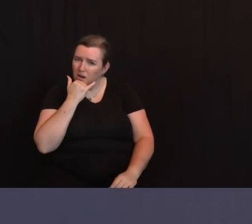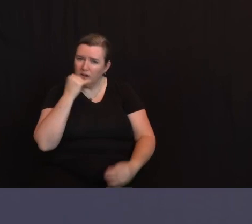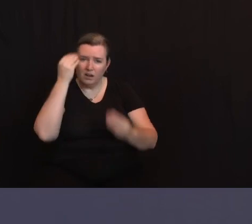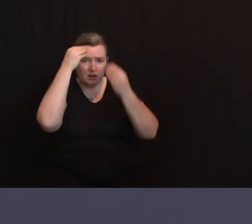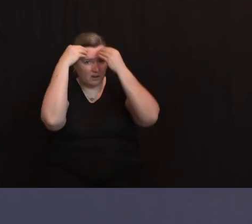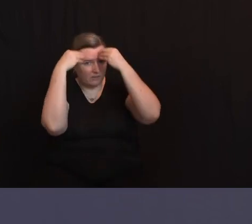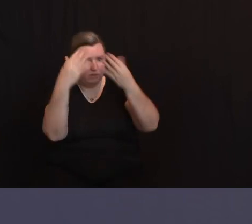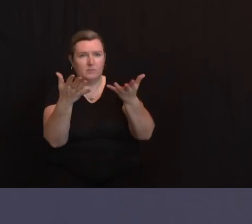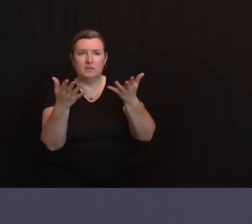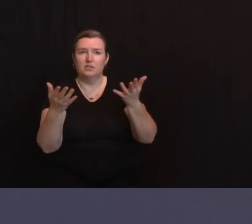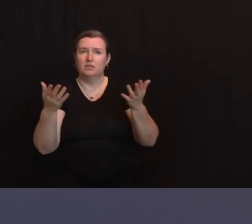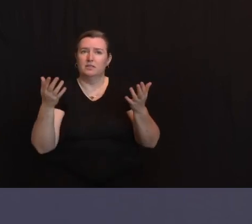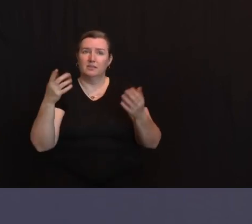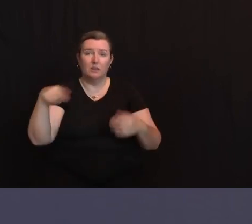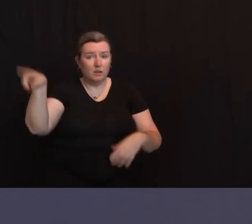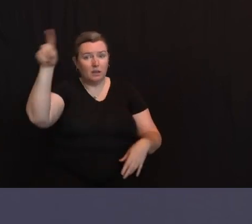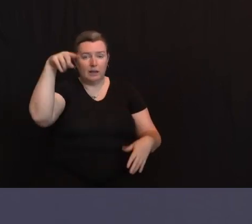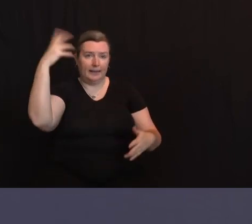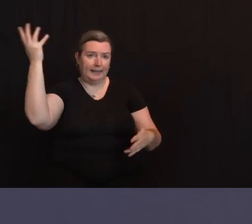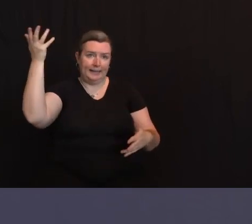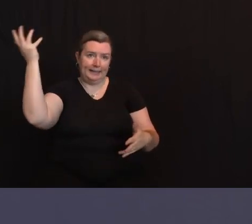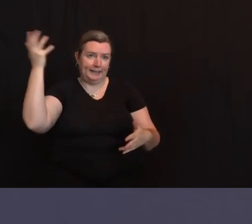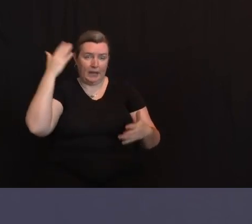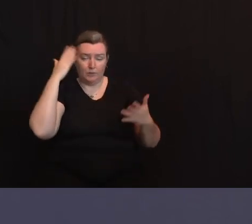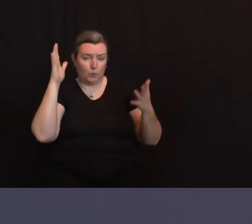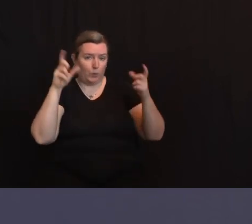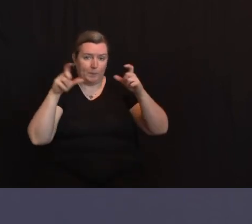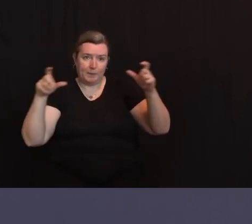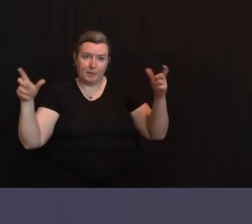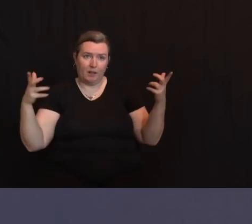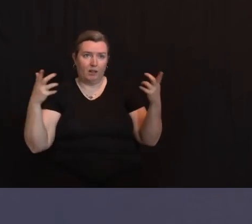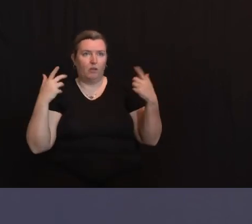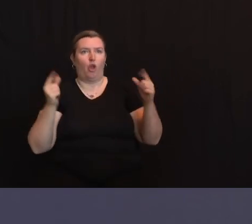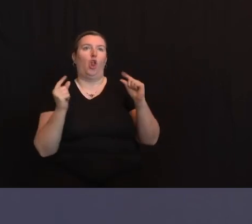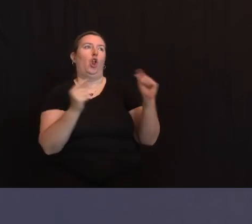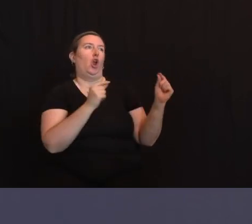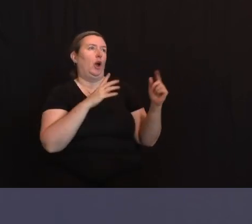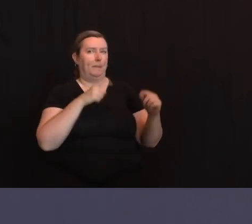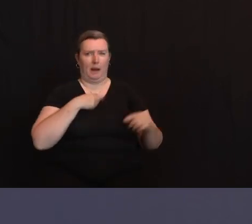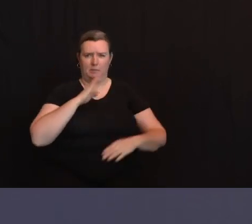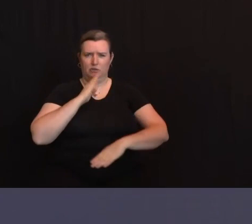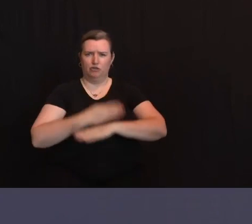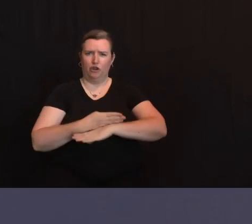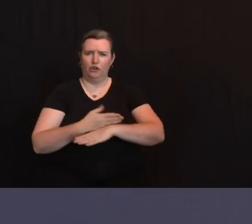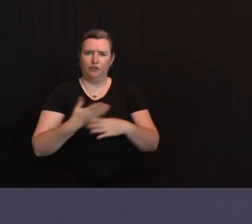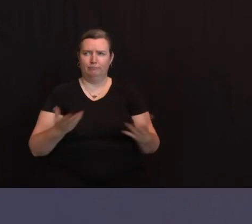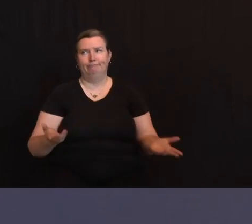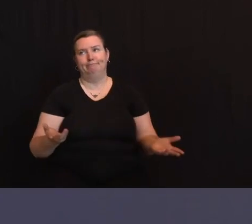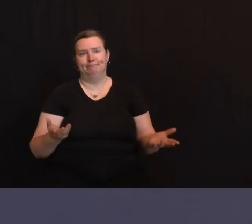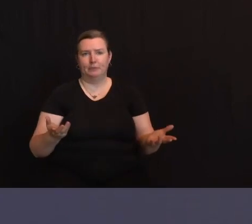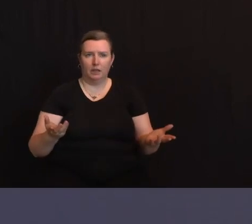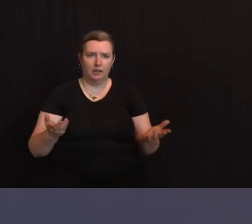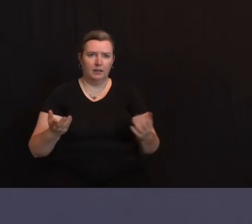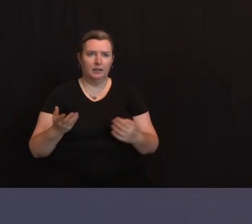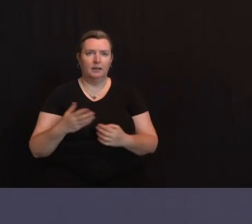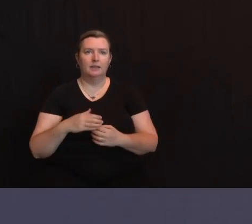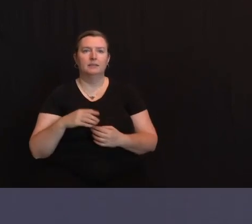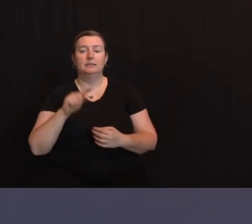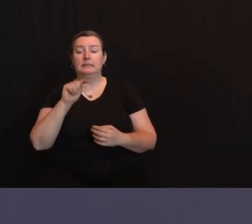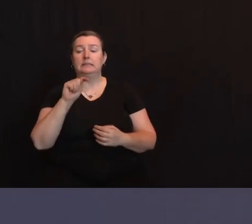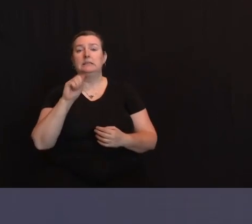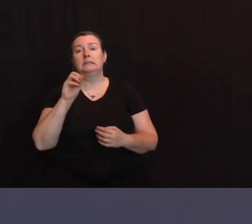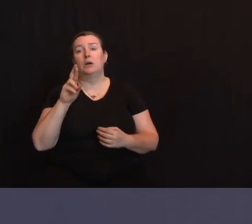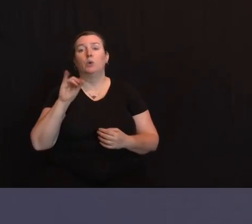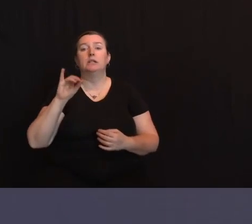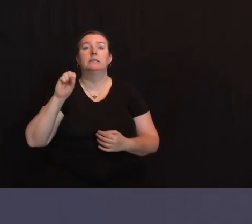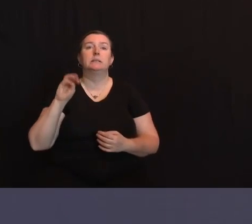you bozos out there who think otherwise. I don't know that we want to comment on terrorism. Jared, do you want to say anything on that or not?